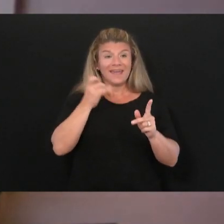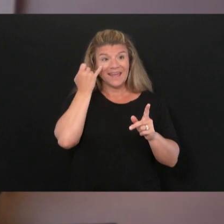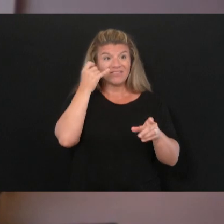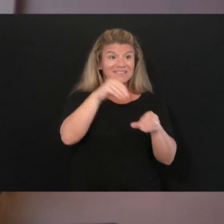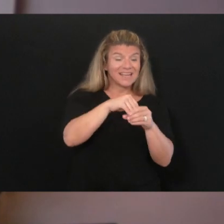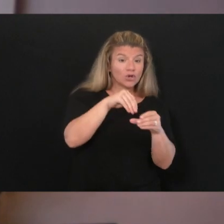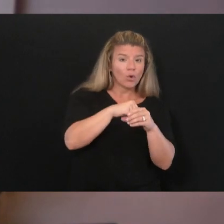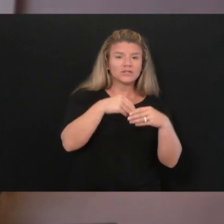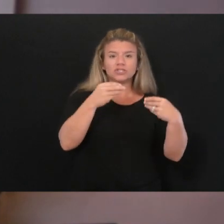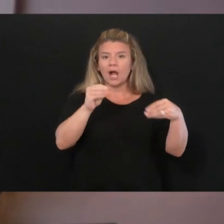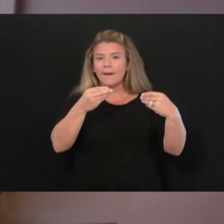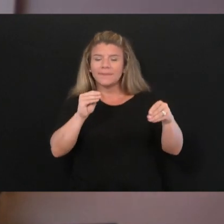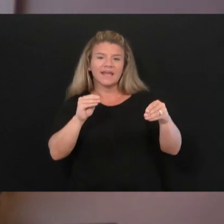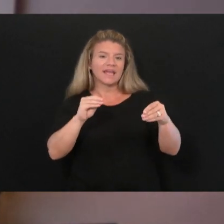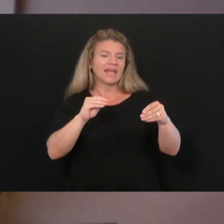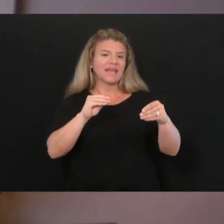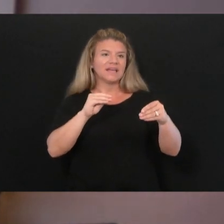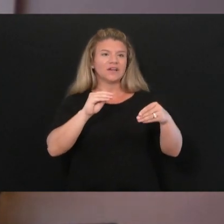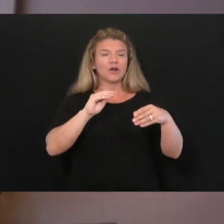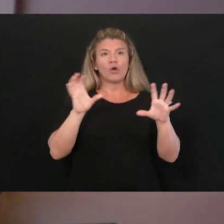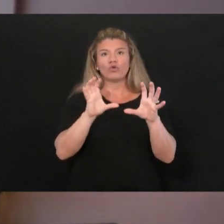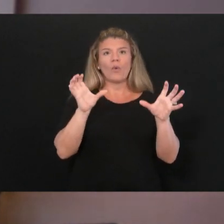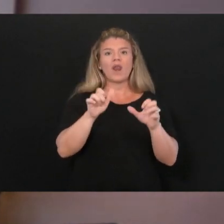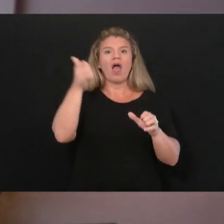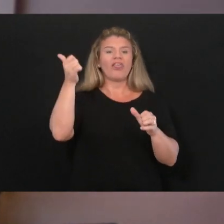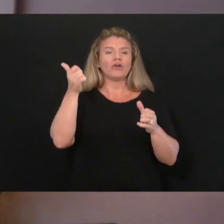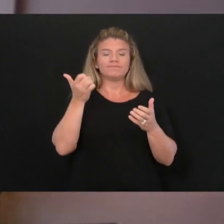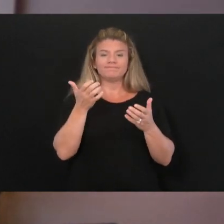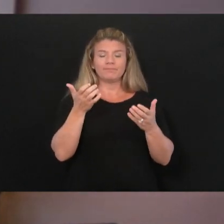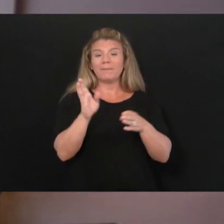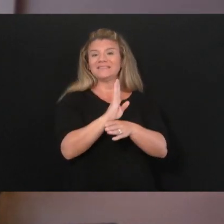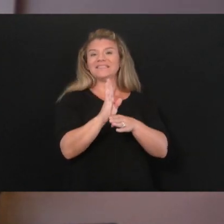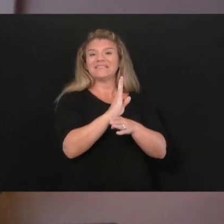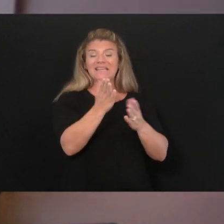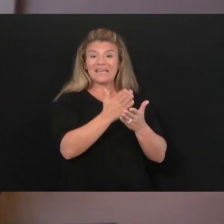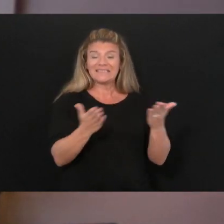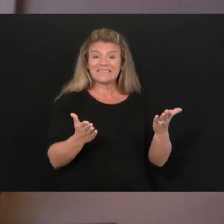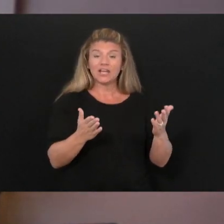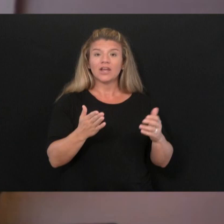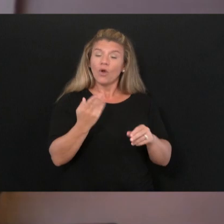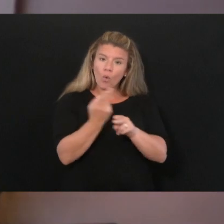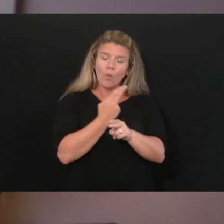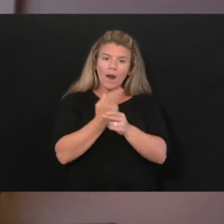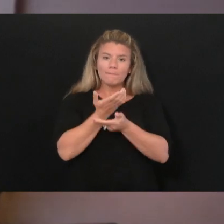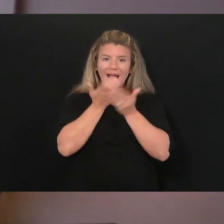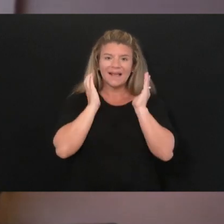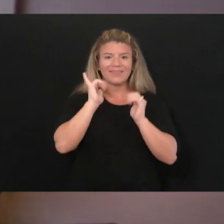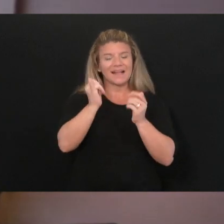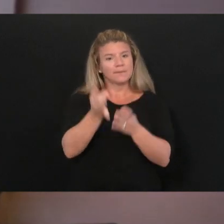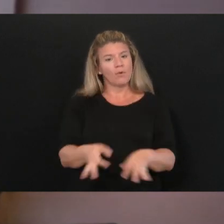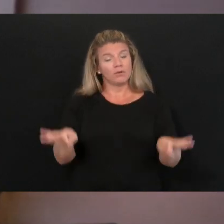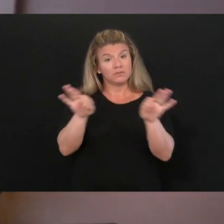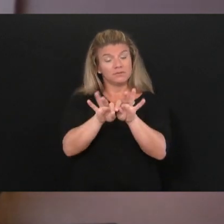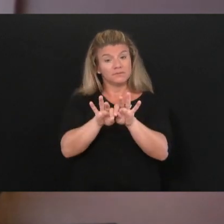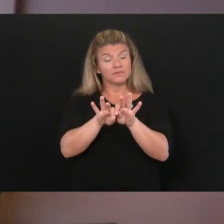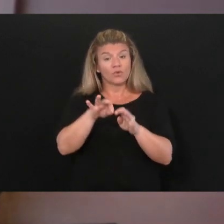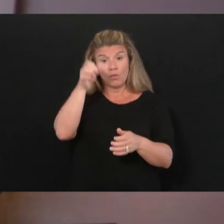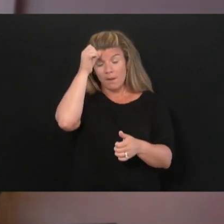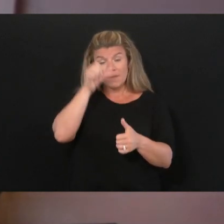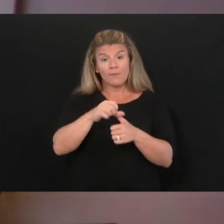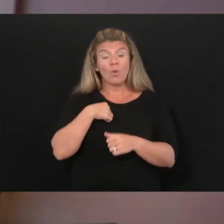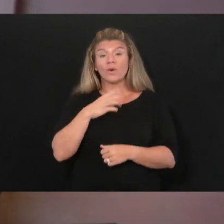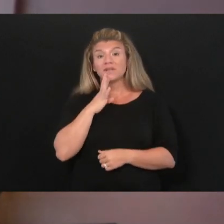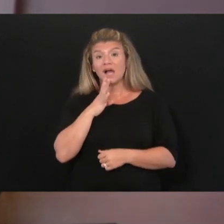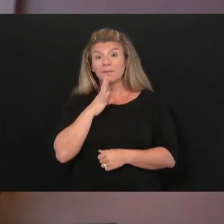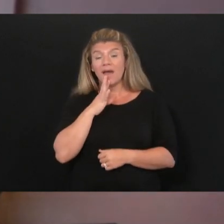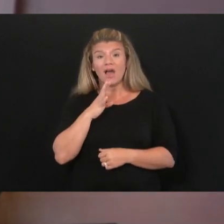you're shopping or doing other forms of business, then wearing a mask is so important. Remember, we talked about mask